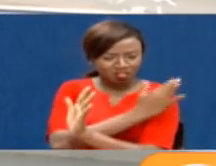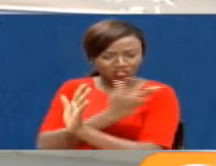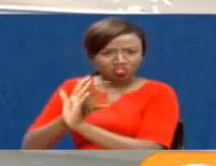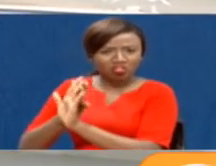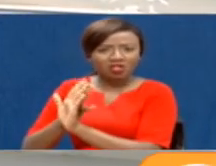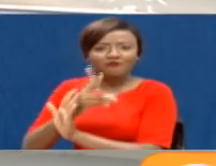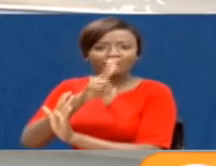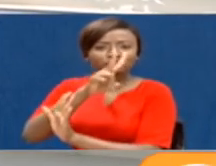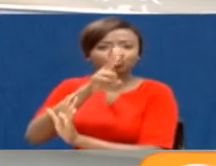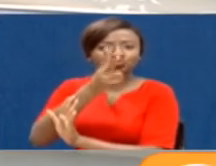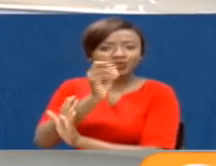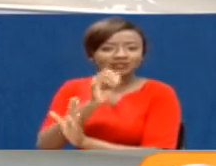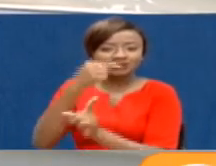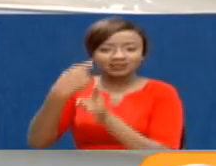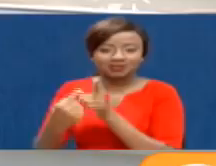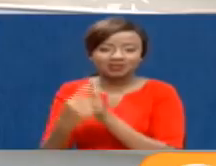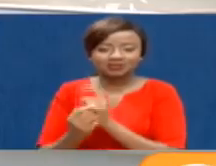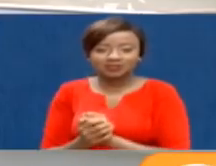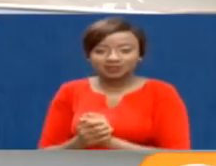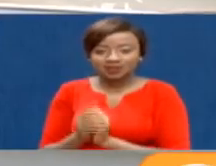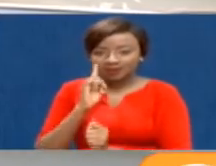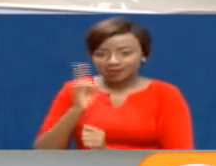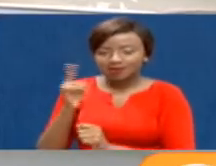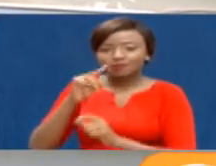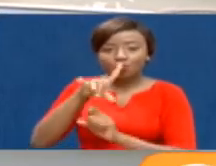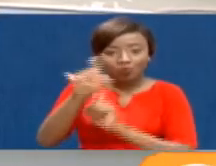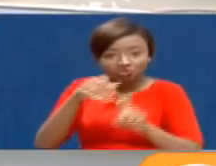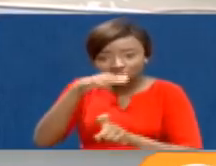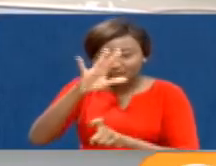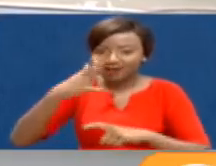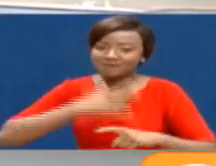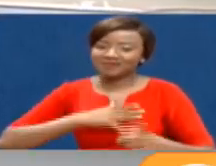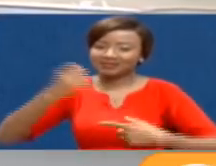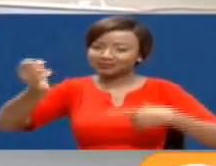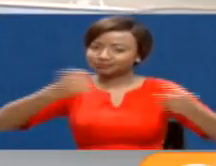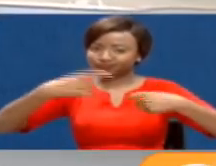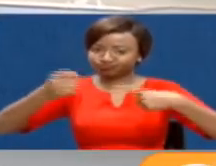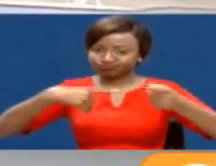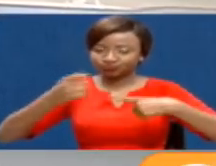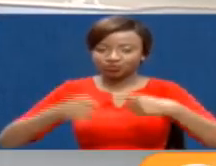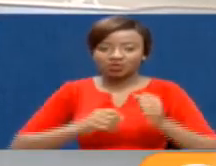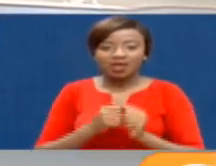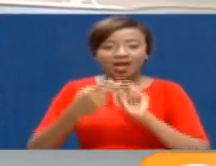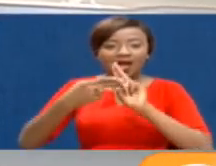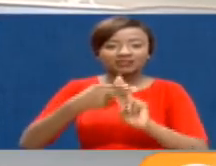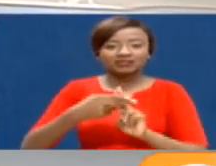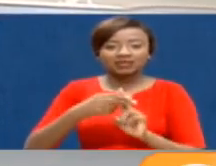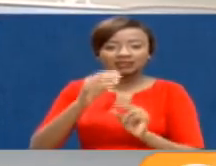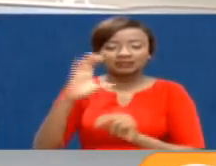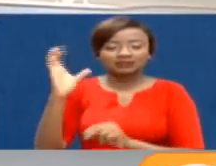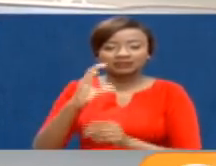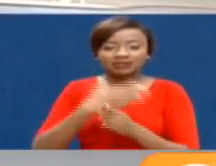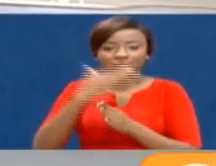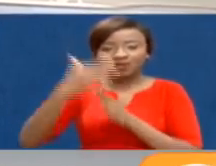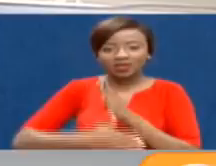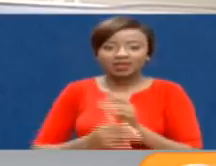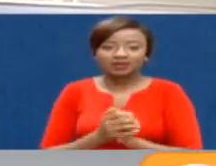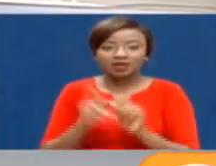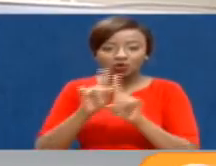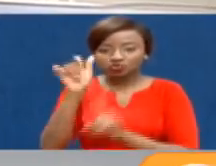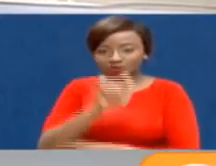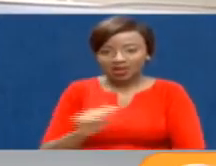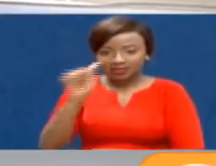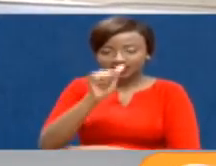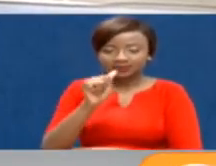close to 2 decades now. He's ready to take your questions. So remember to tag us on hashtag Citizen Weekend at Citizen